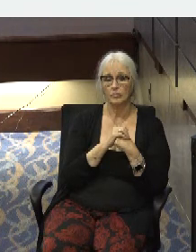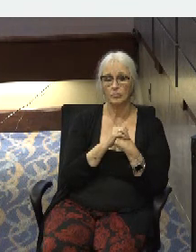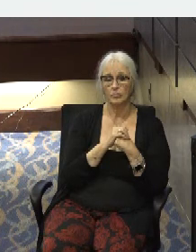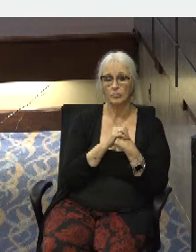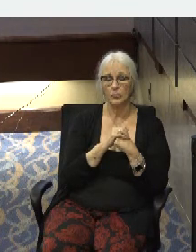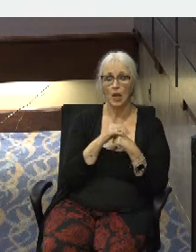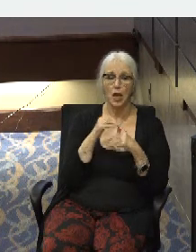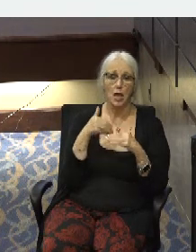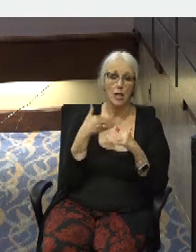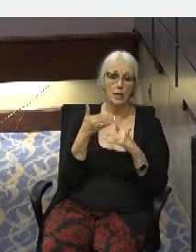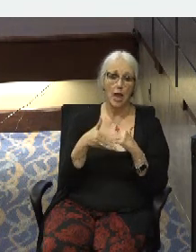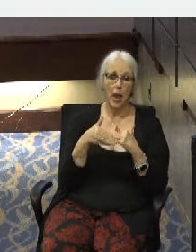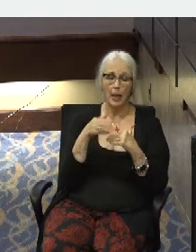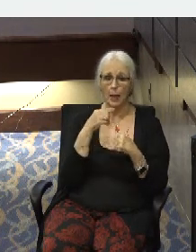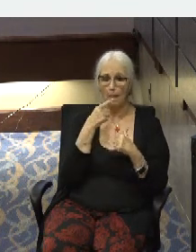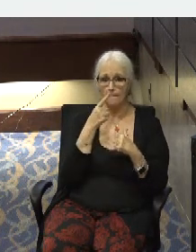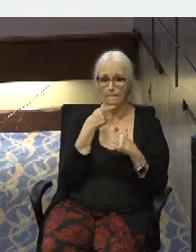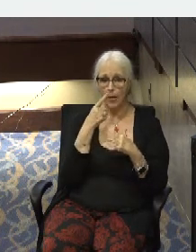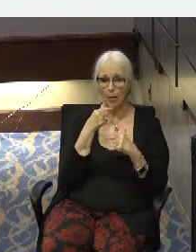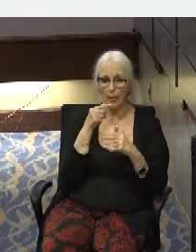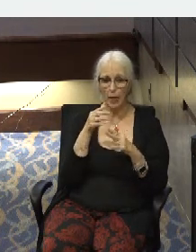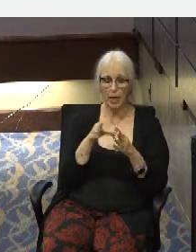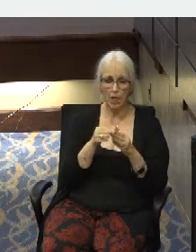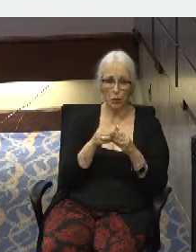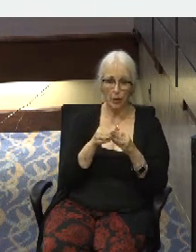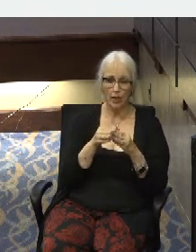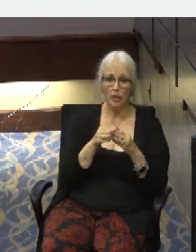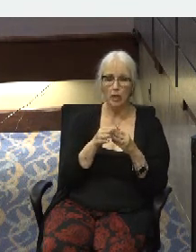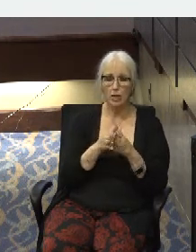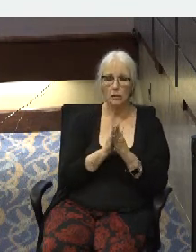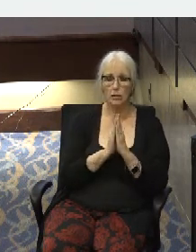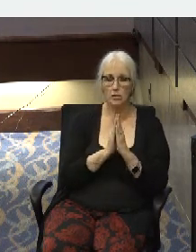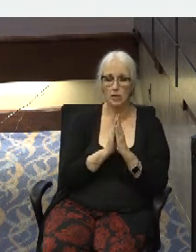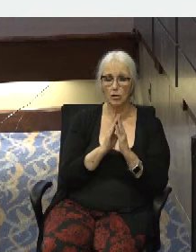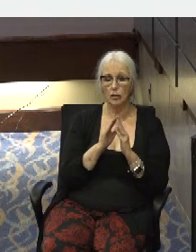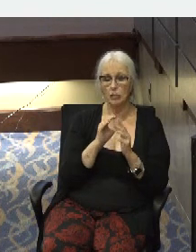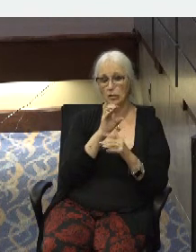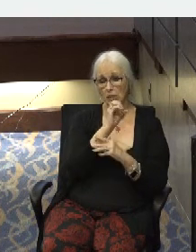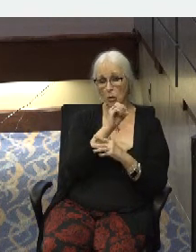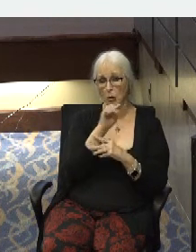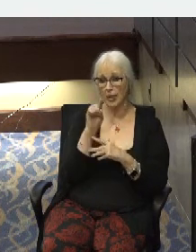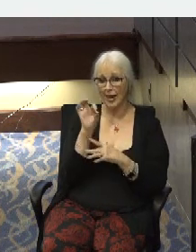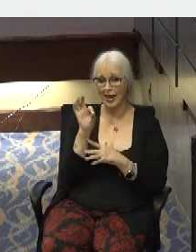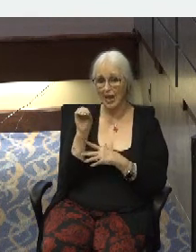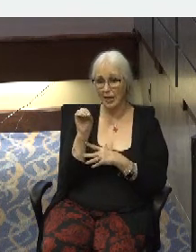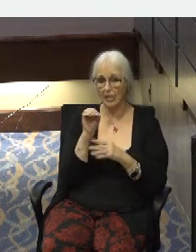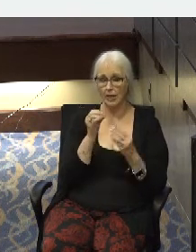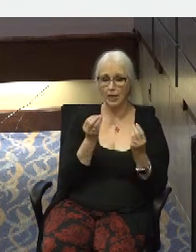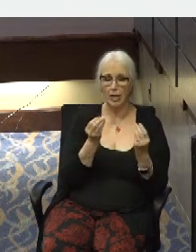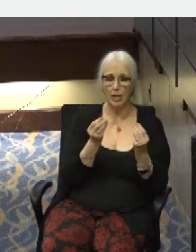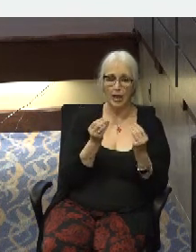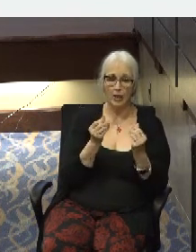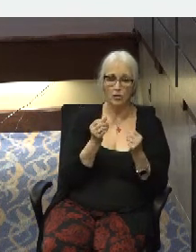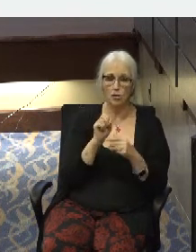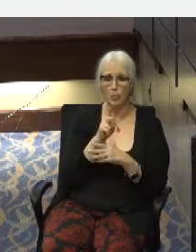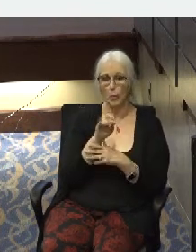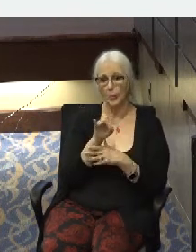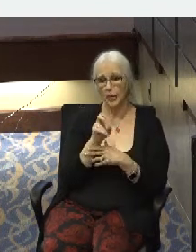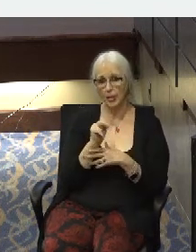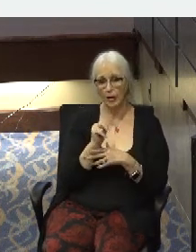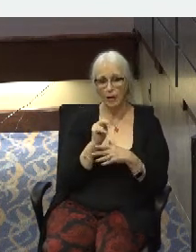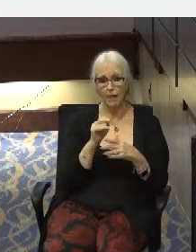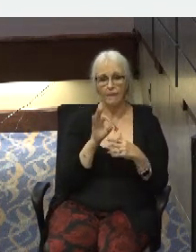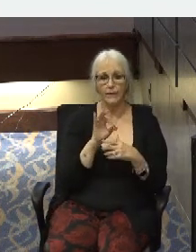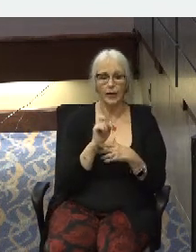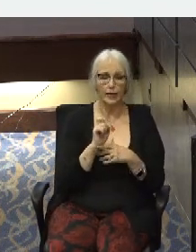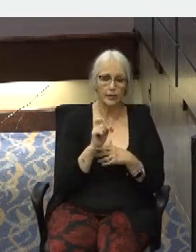Next, we have a public hearing on a request from Wazir Dinani for a land use change from suburban residential to mixed-use flex